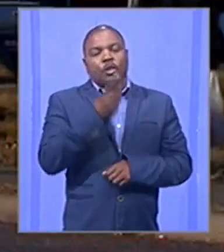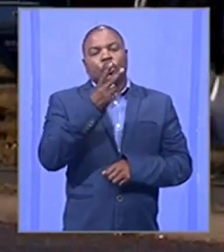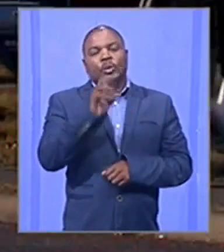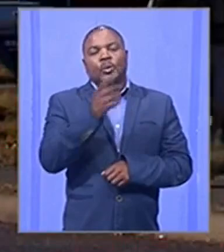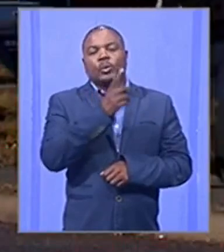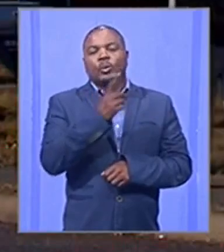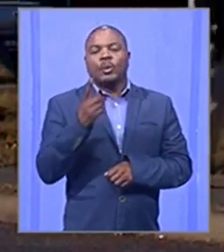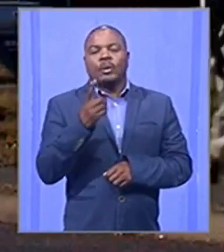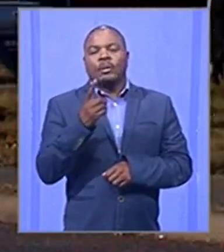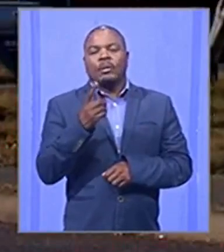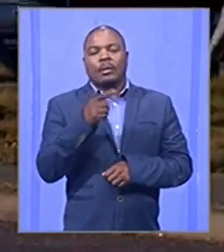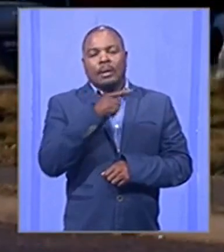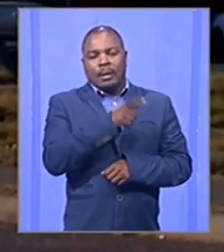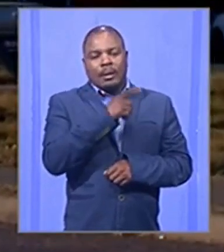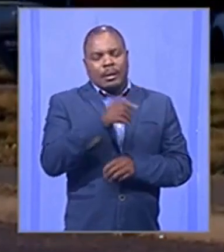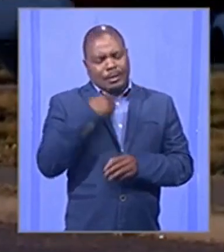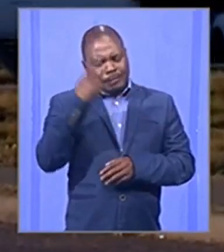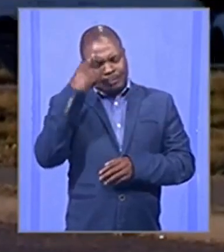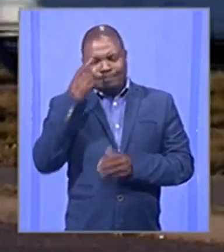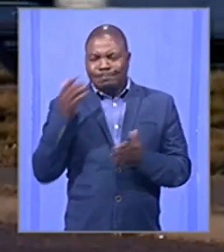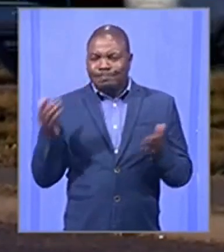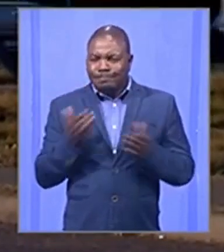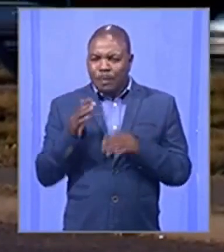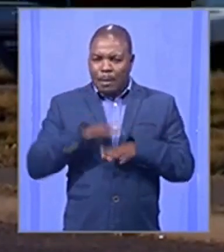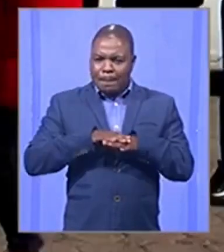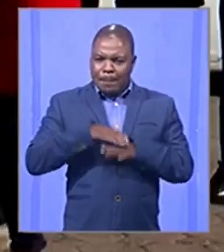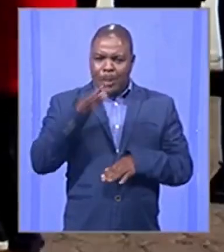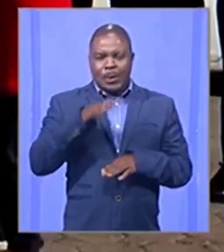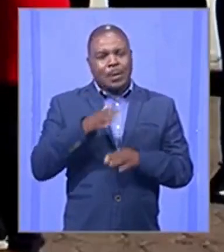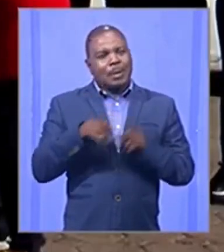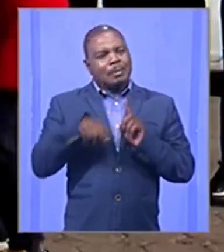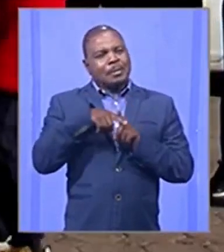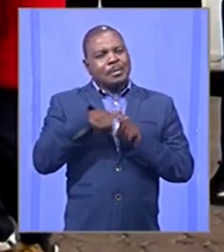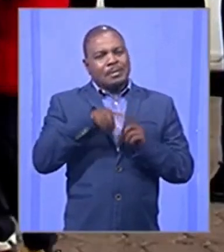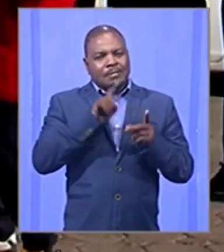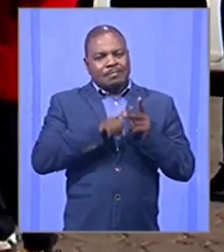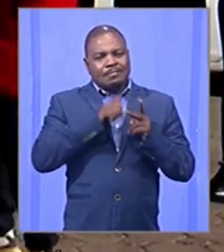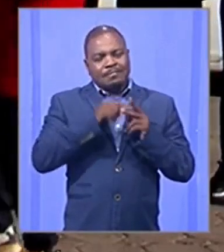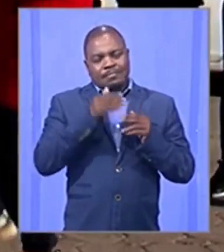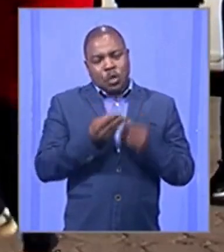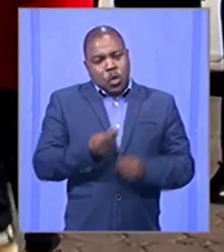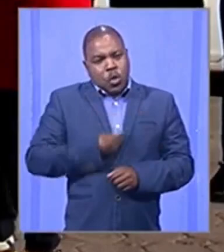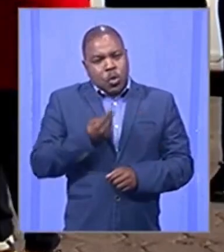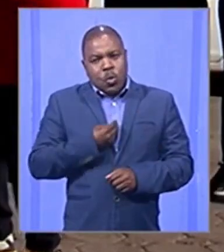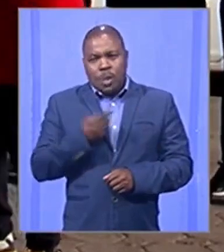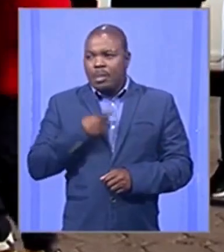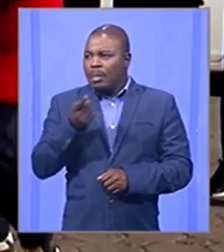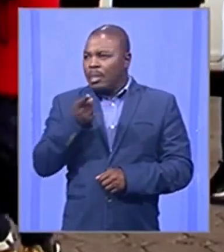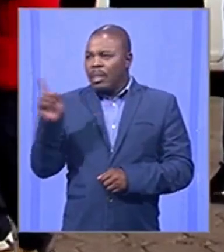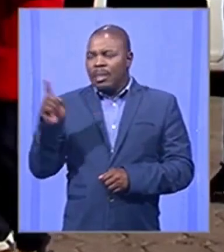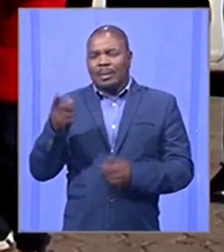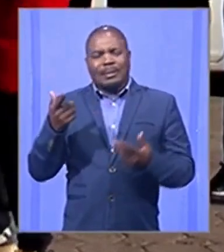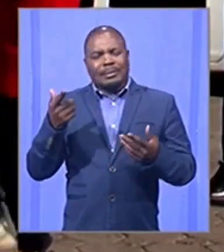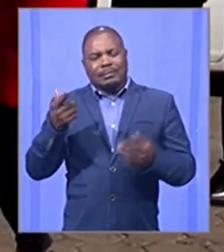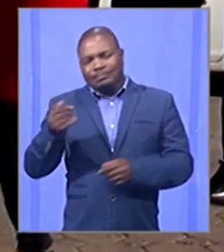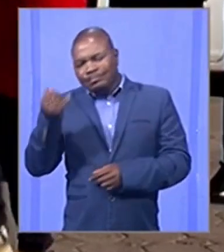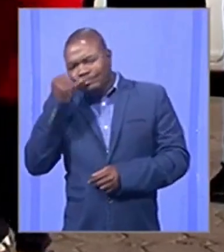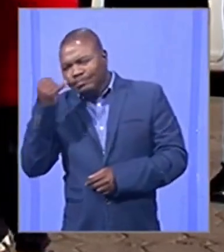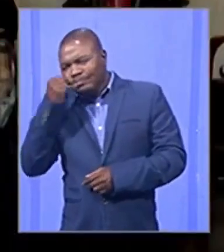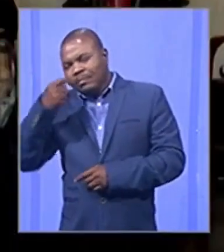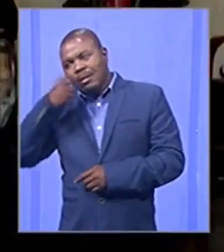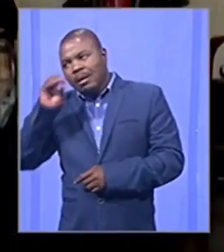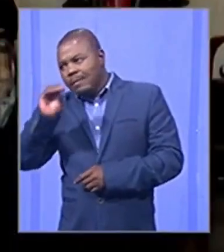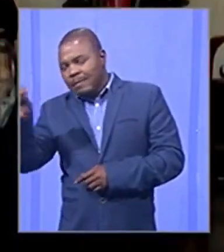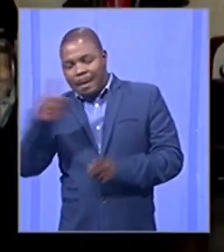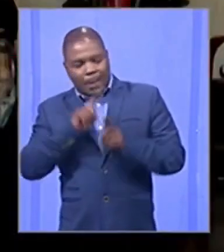mme thotloetso ya ketapele ke gore go santse go na le tsholofelo le mo nakong eo bašwa ba tsweletseng go garolwa ke diritibatsi. Ntho